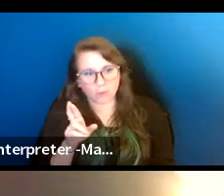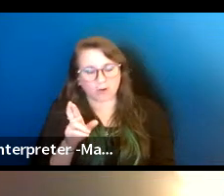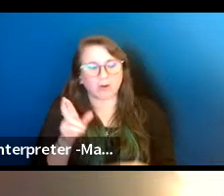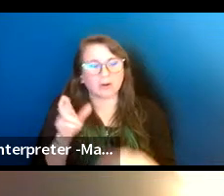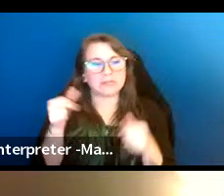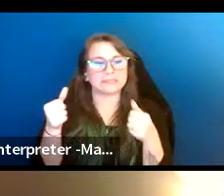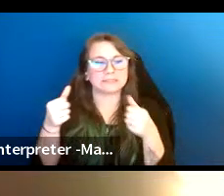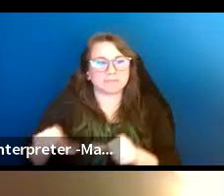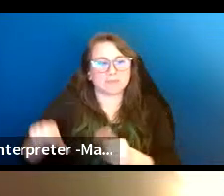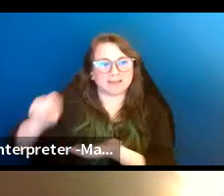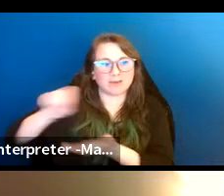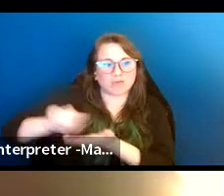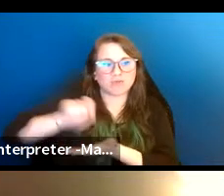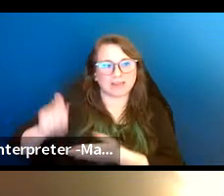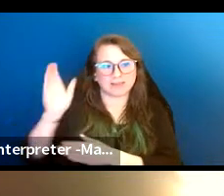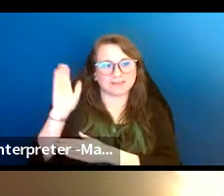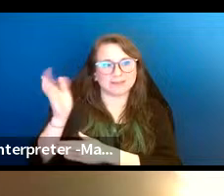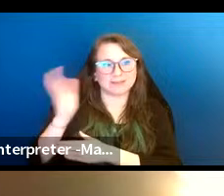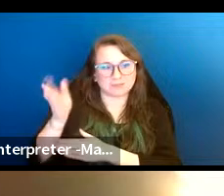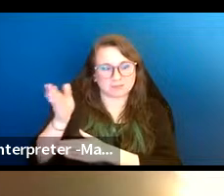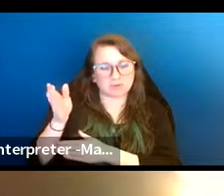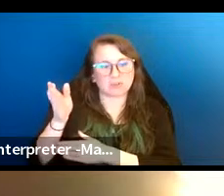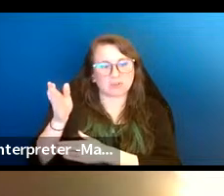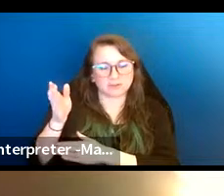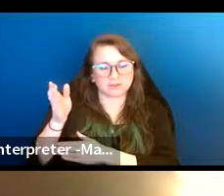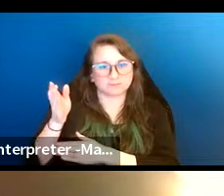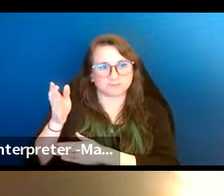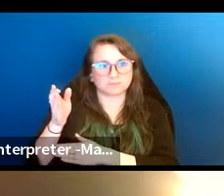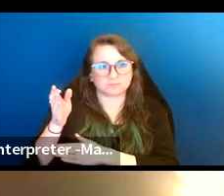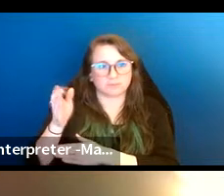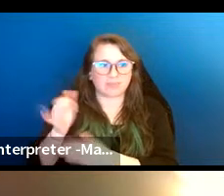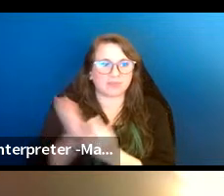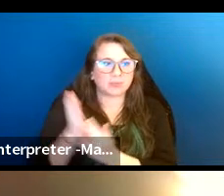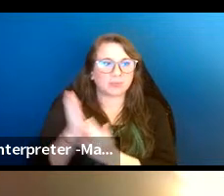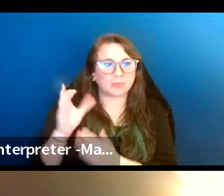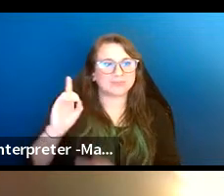submit a written testimony, and that's through the